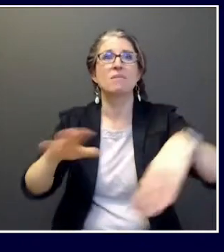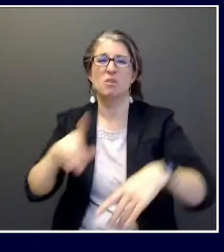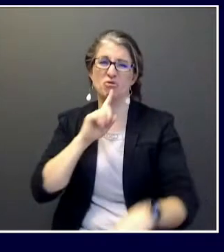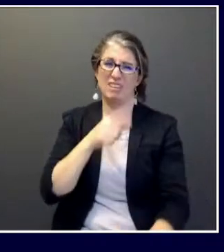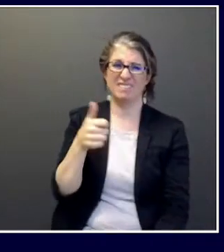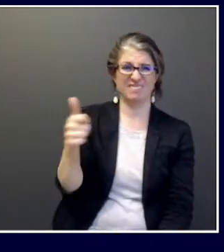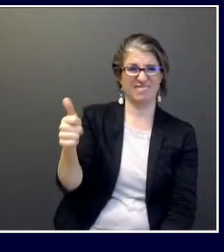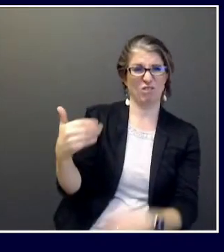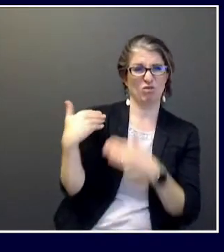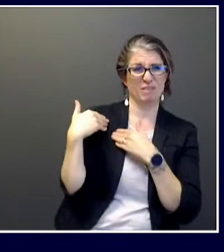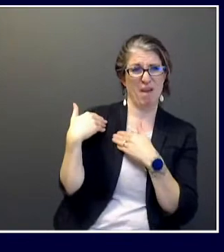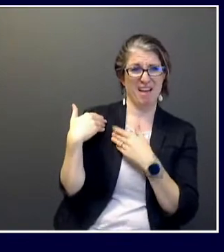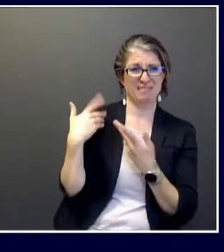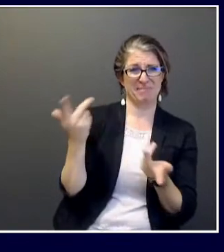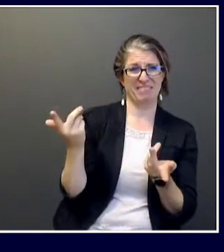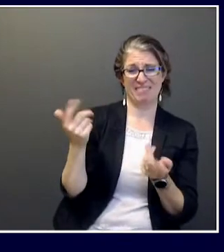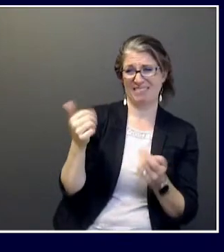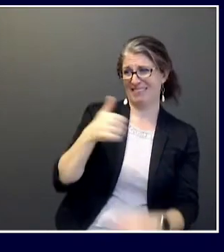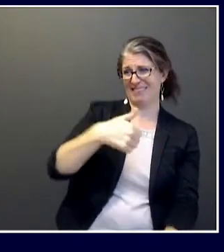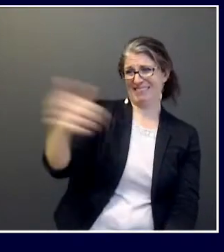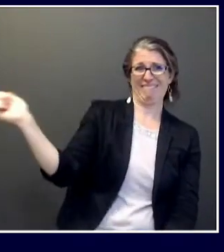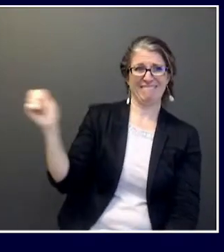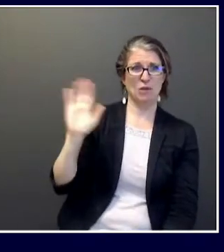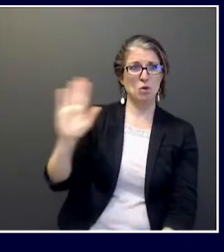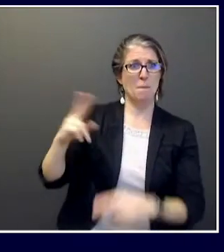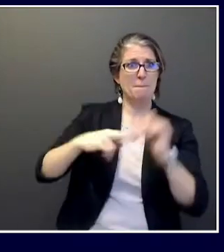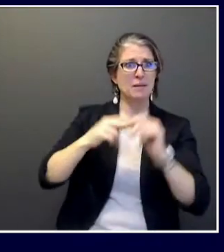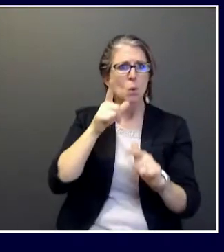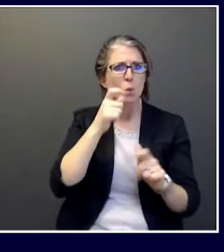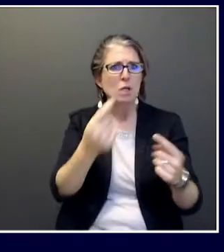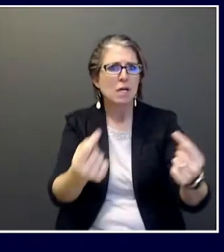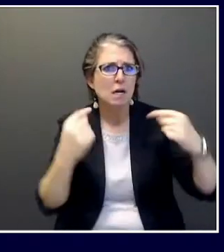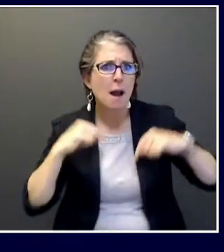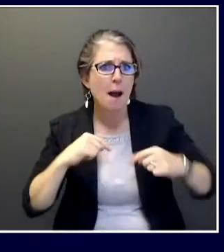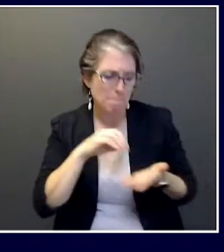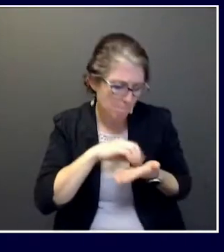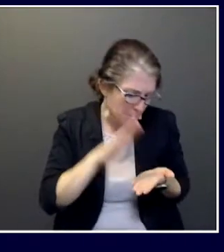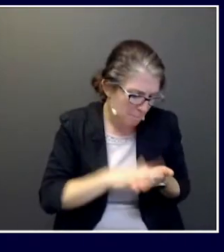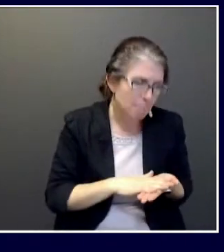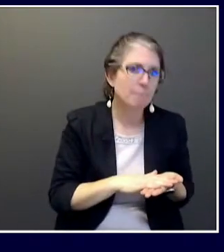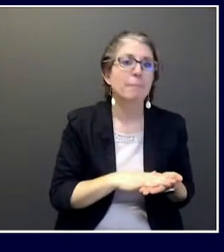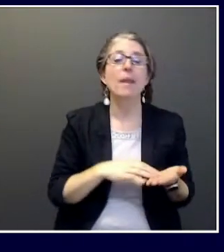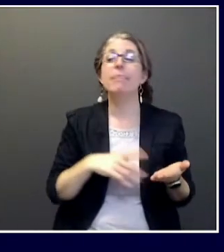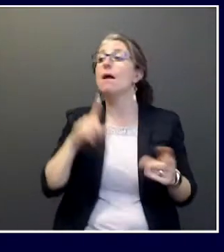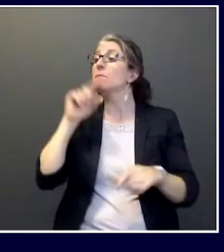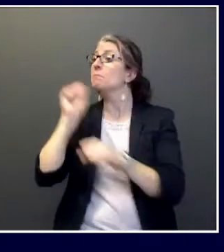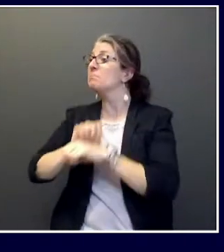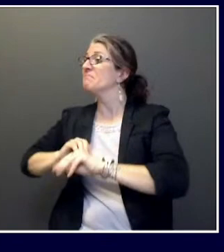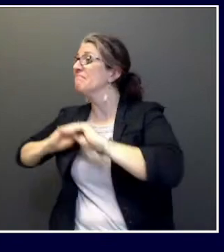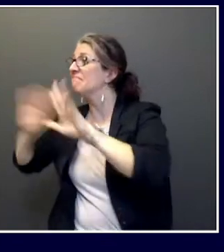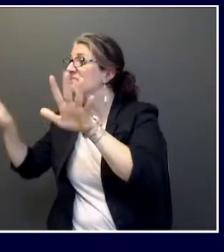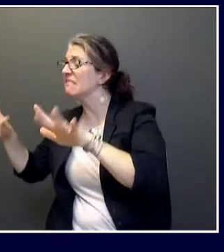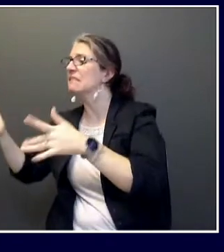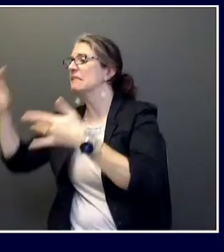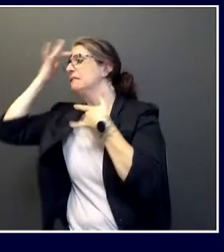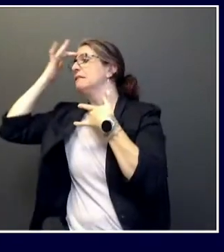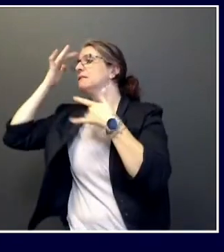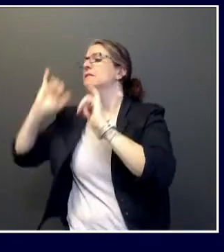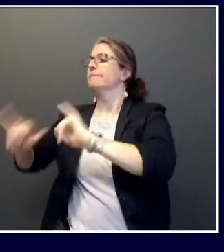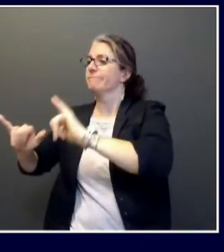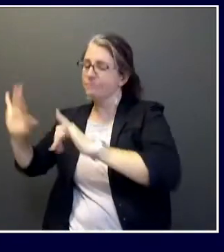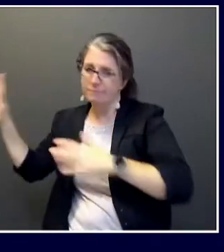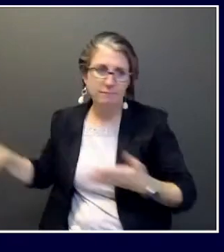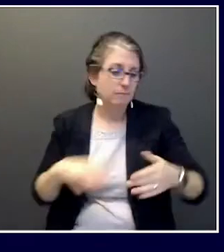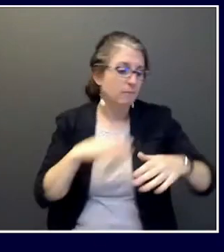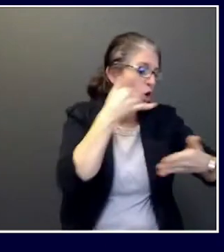potentially exposed to make sure they know that they should get tested, et cetera. That is the essence of what contact tracing is. Okay, thank